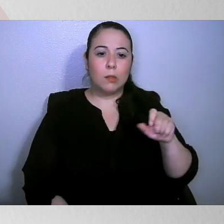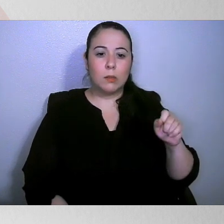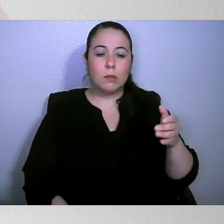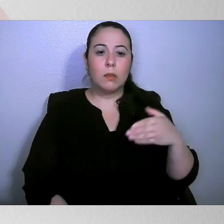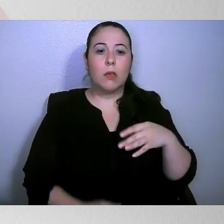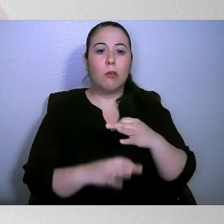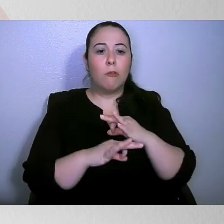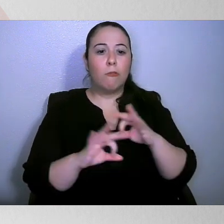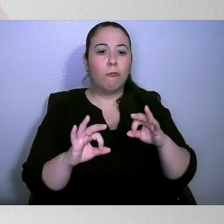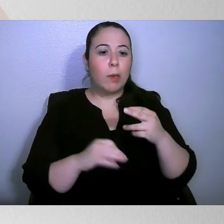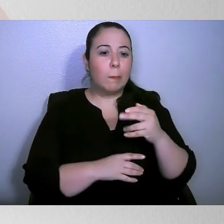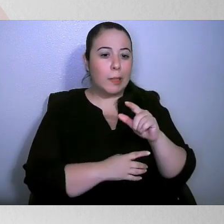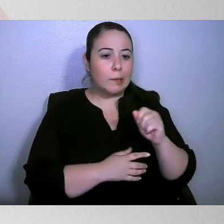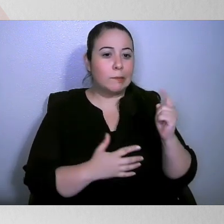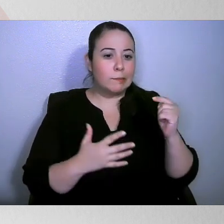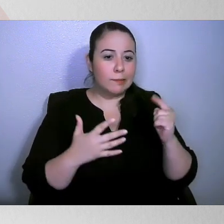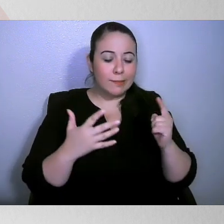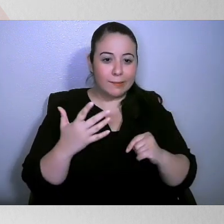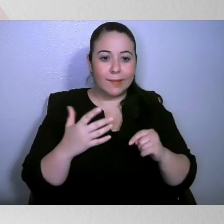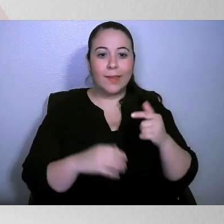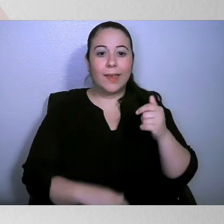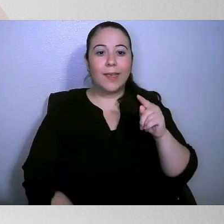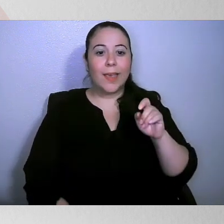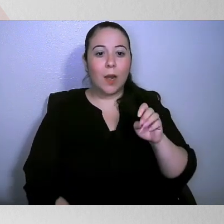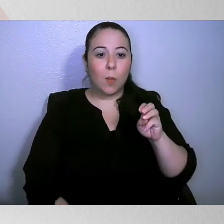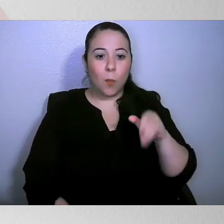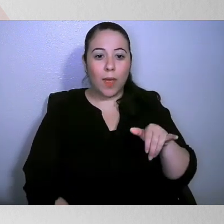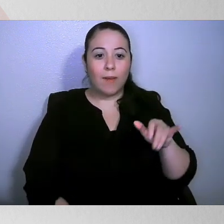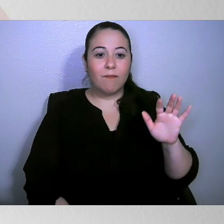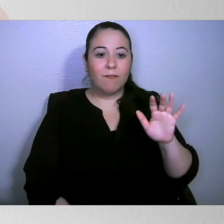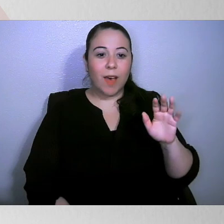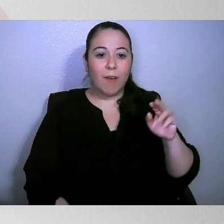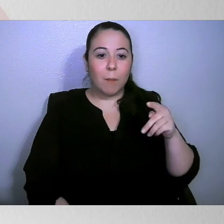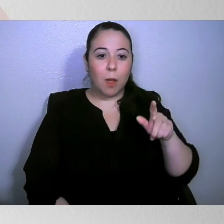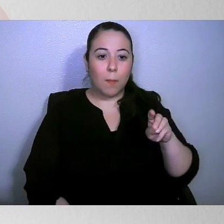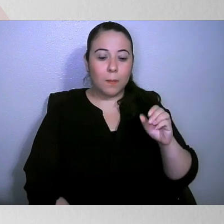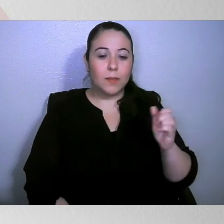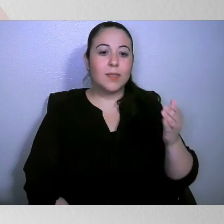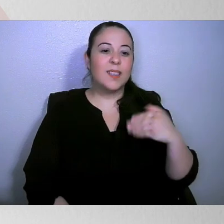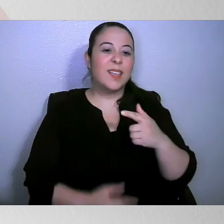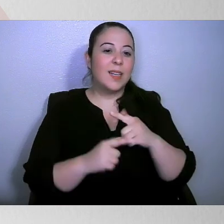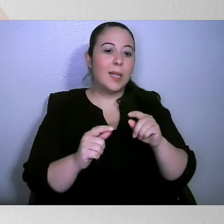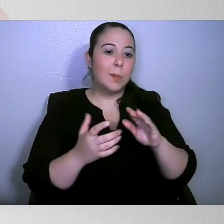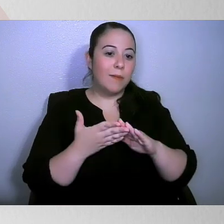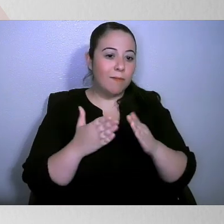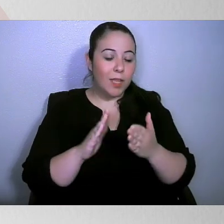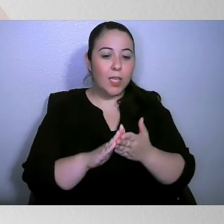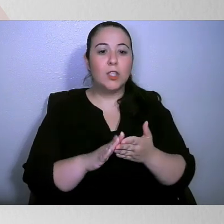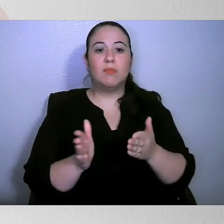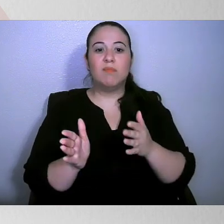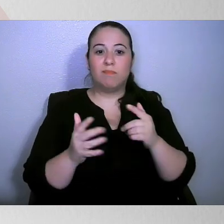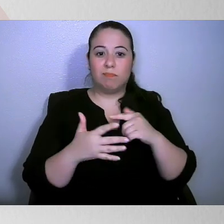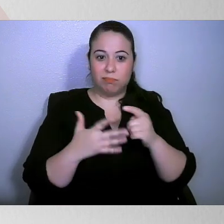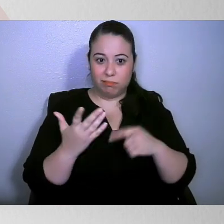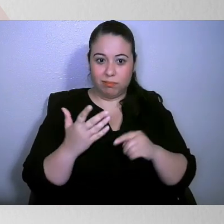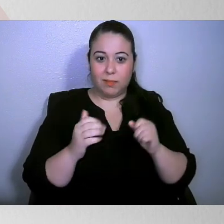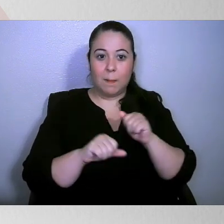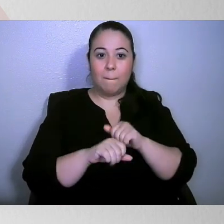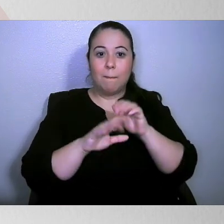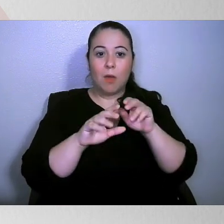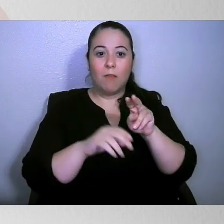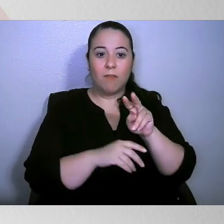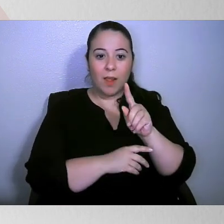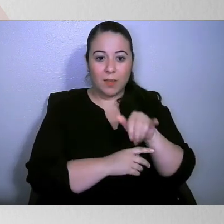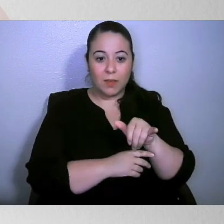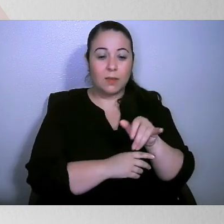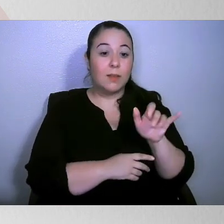Hills, Gateway 5 Palms, Halley Heights, Liberty Village, and Mountain Valley. The planning team had 13 meetings